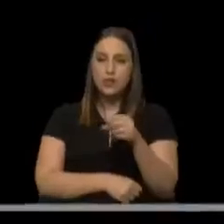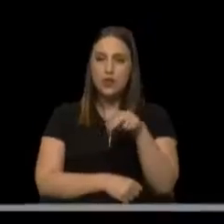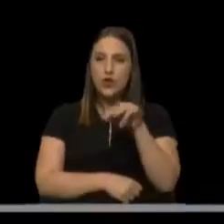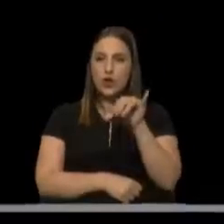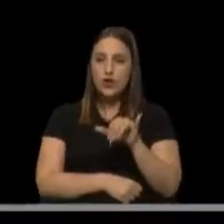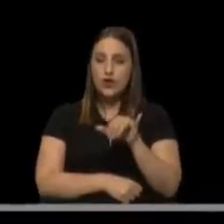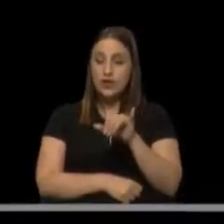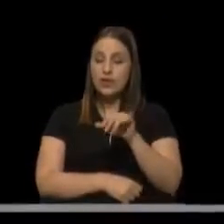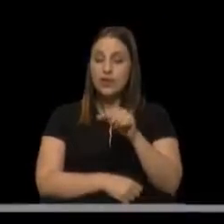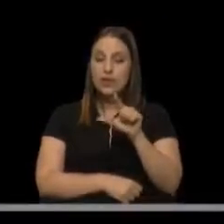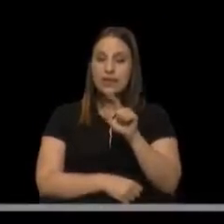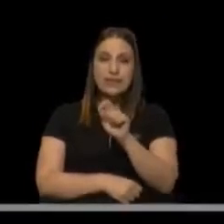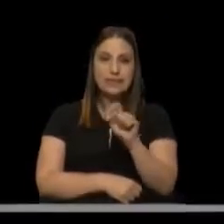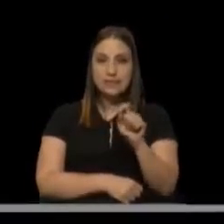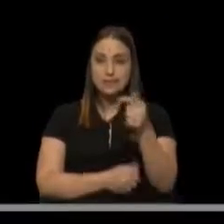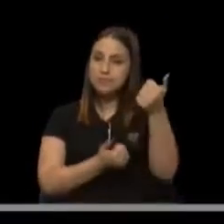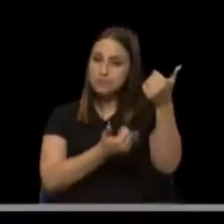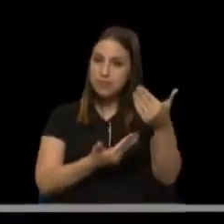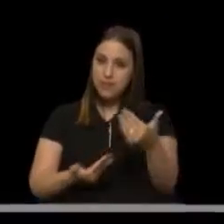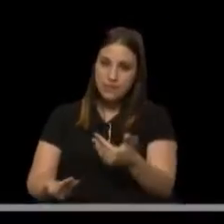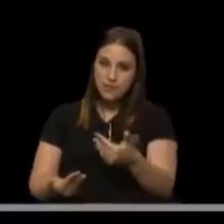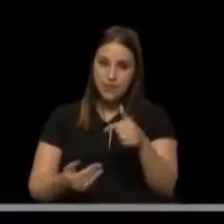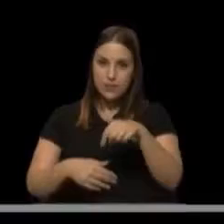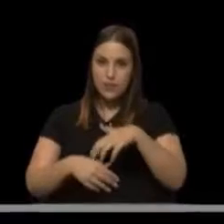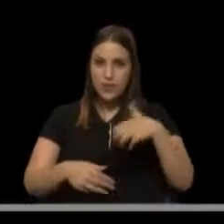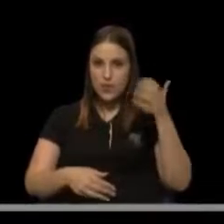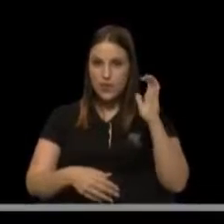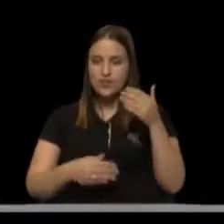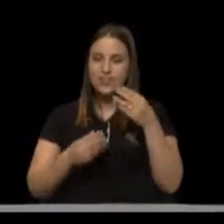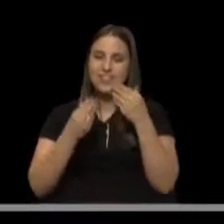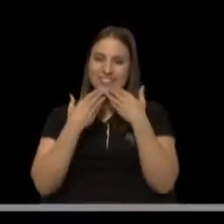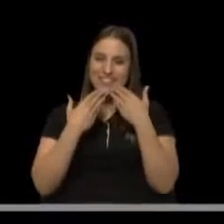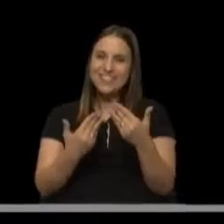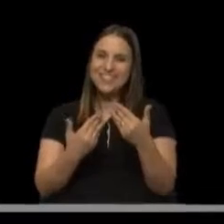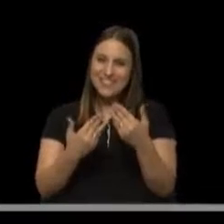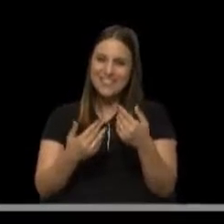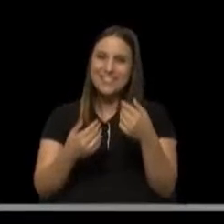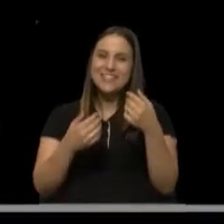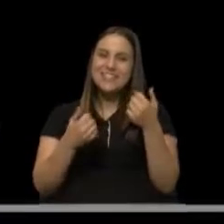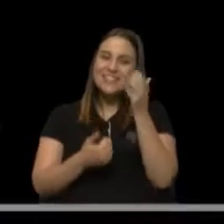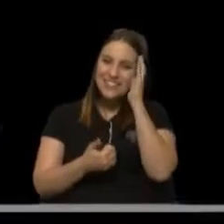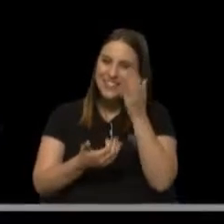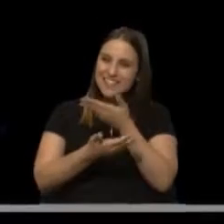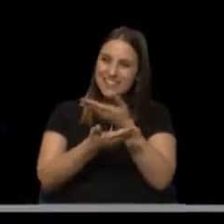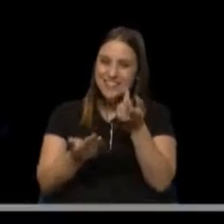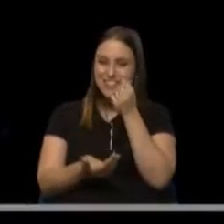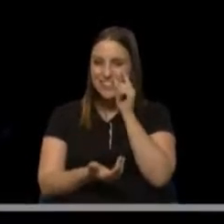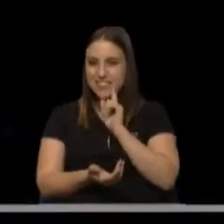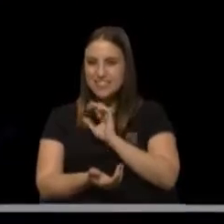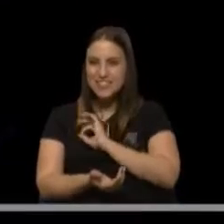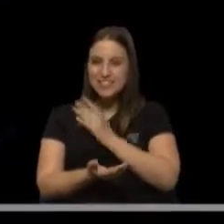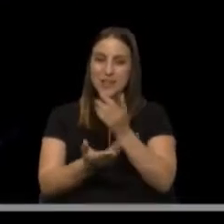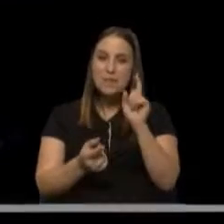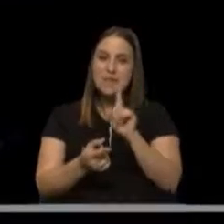this Congress. Thank you very much. Good afternoon, ladies and gentlemen. Firstly, I want to